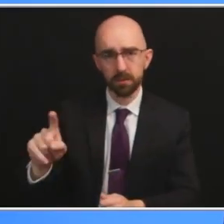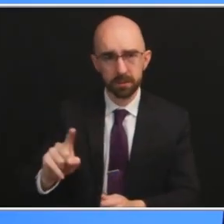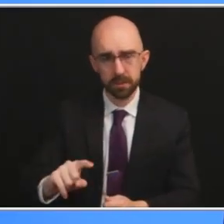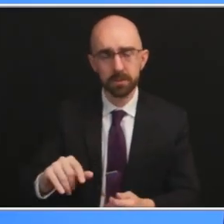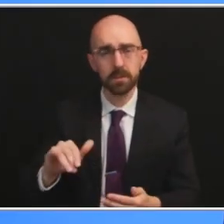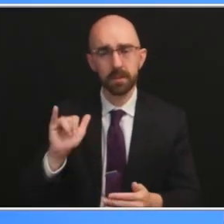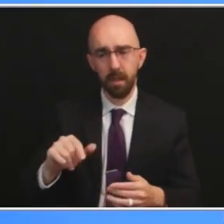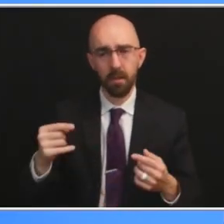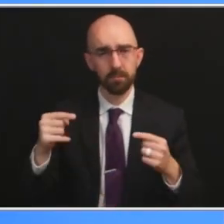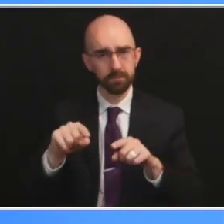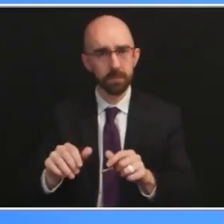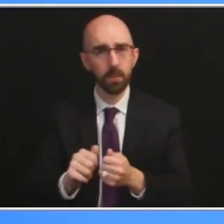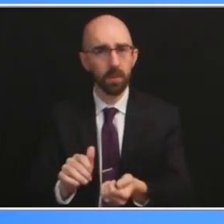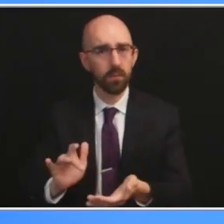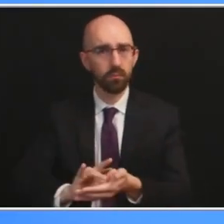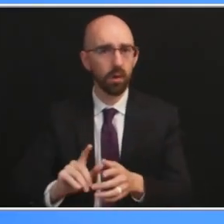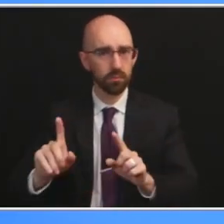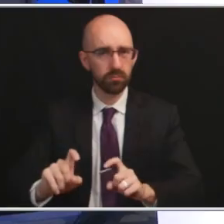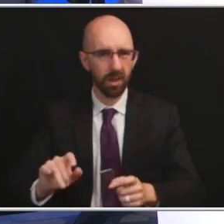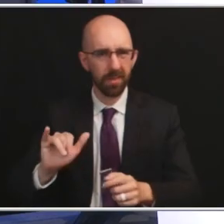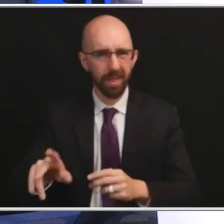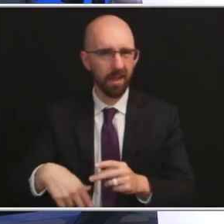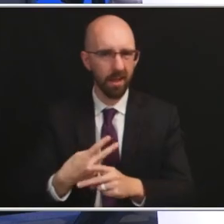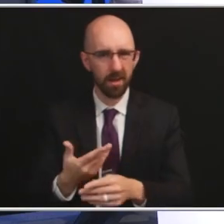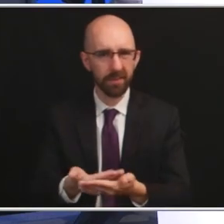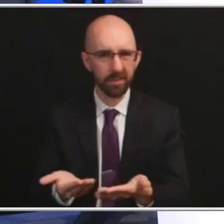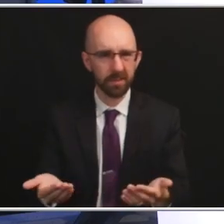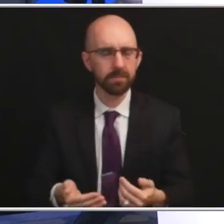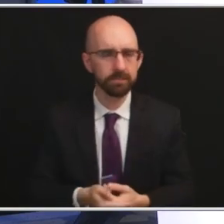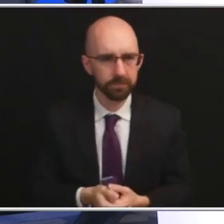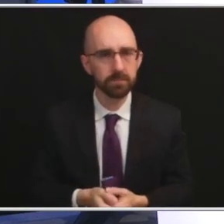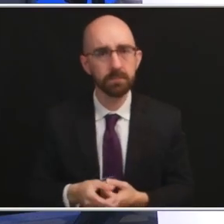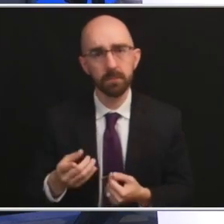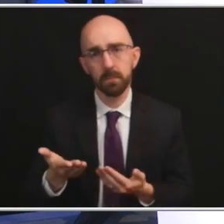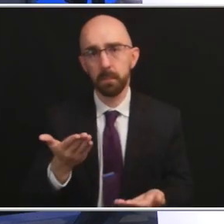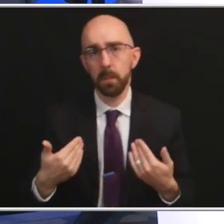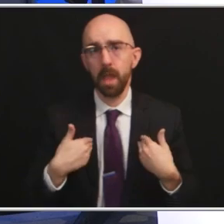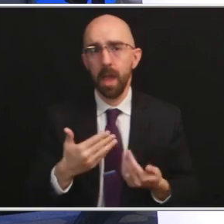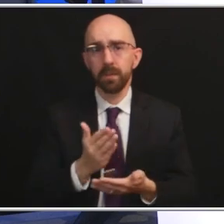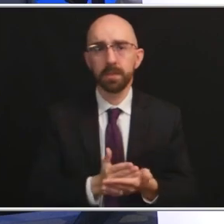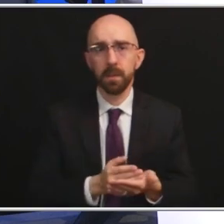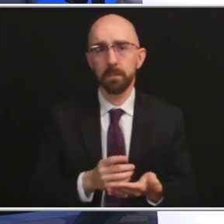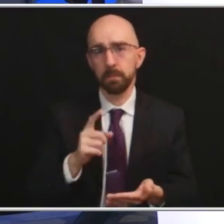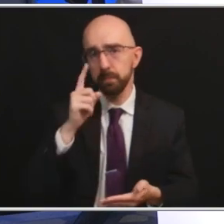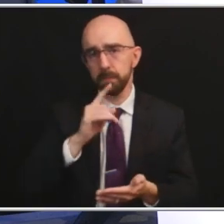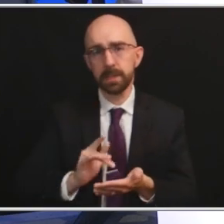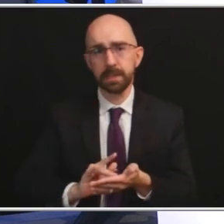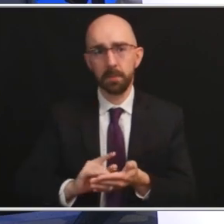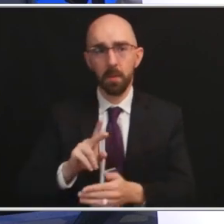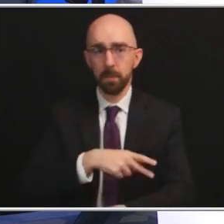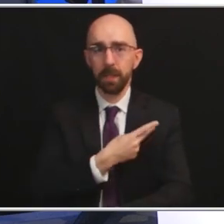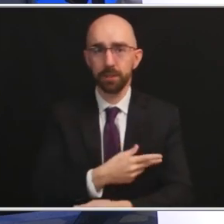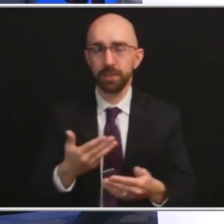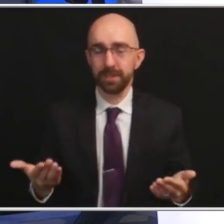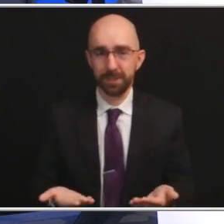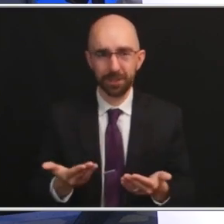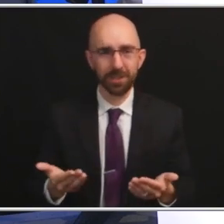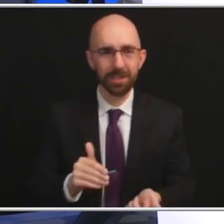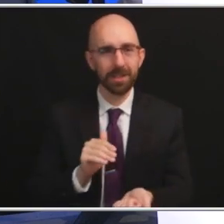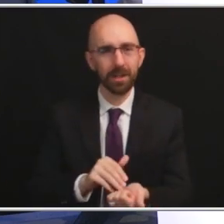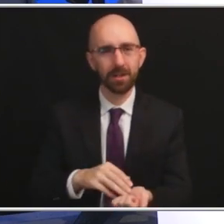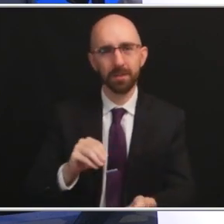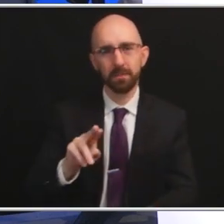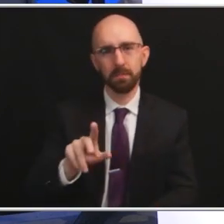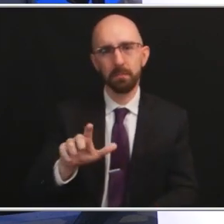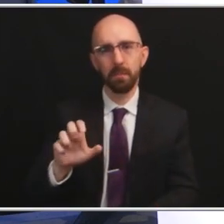drug trials and things of that nature. Well, you might have a couple placebo patients here. Dr. Mullen being